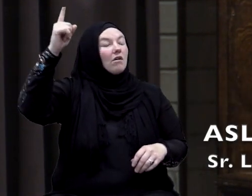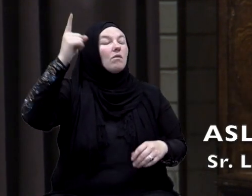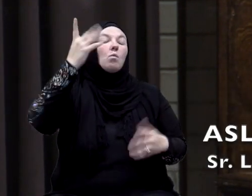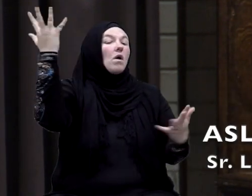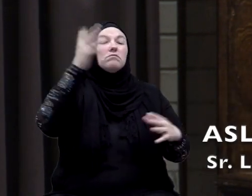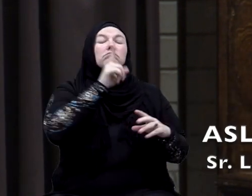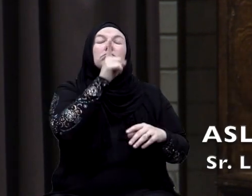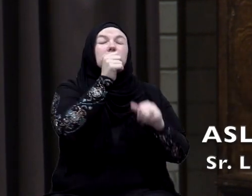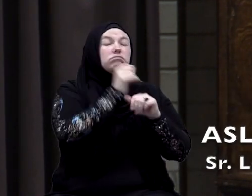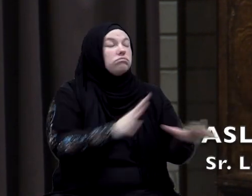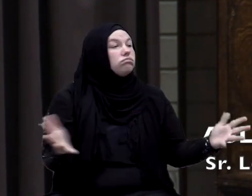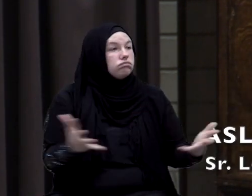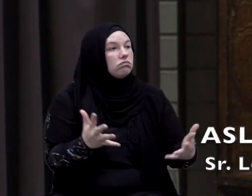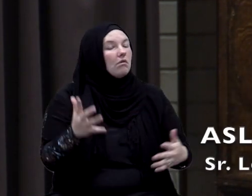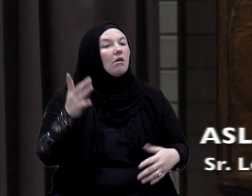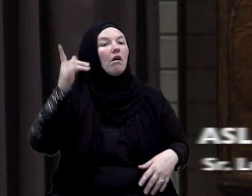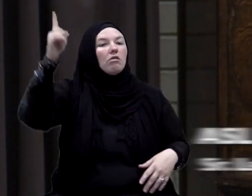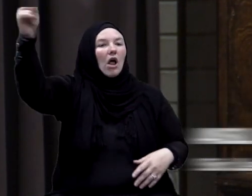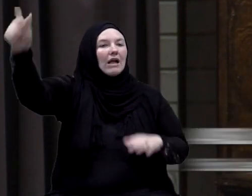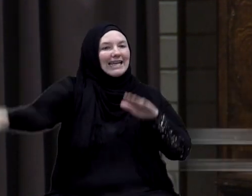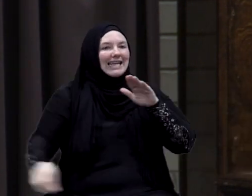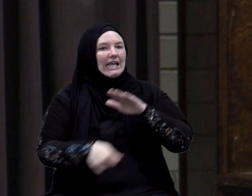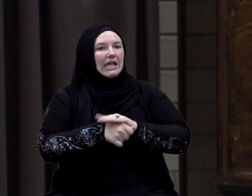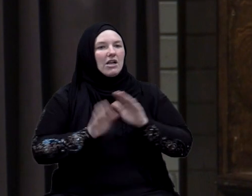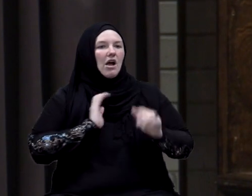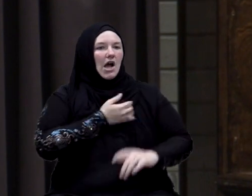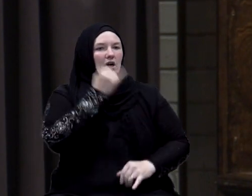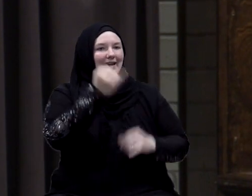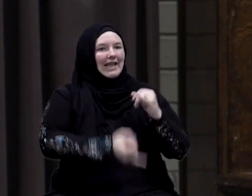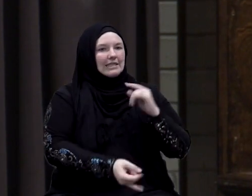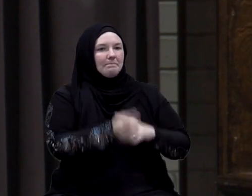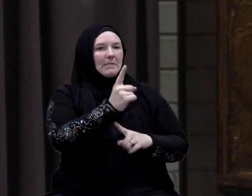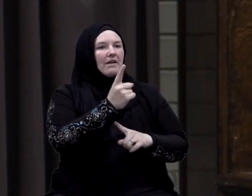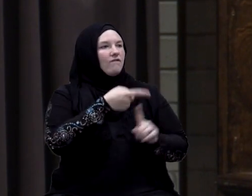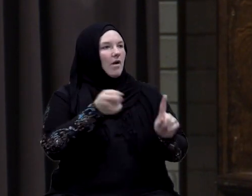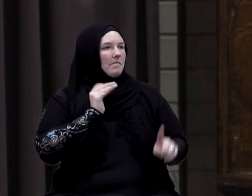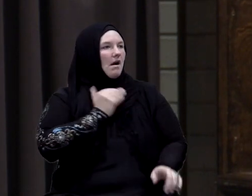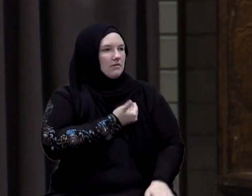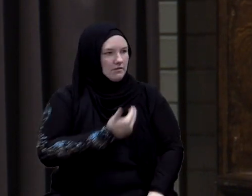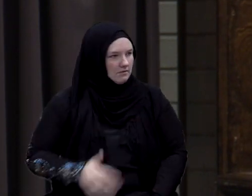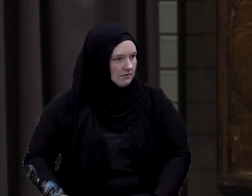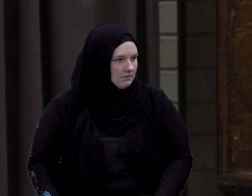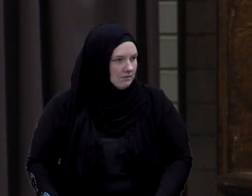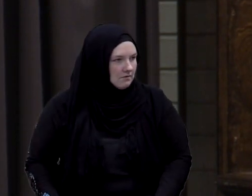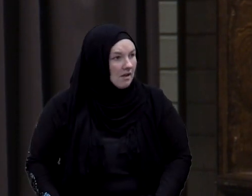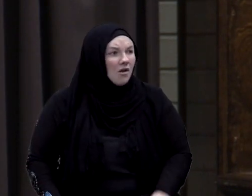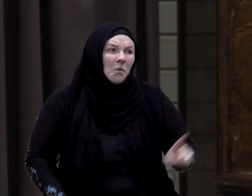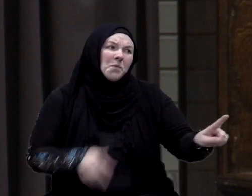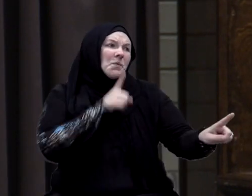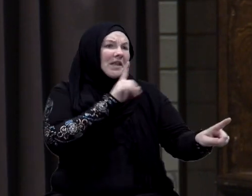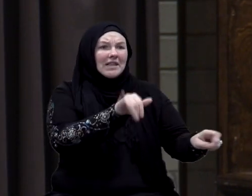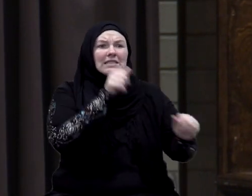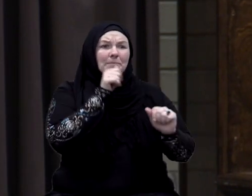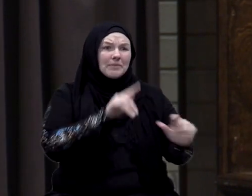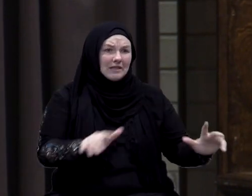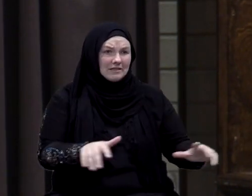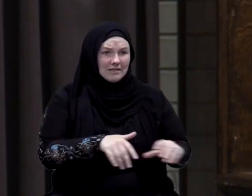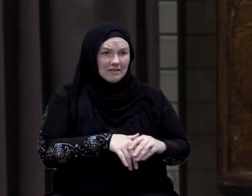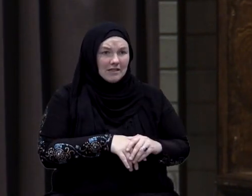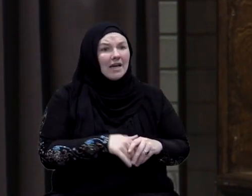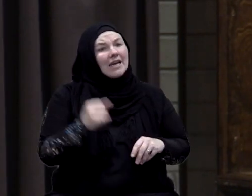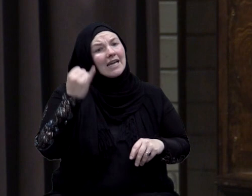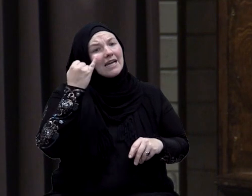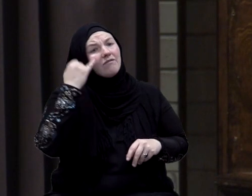us. If Allah were to tell us with a stamp somewhere, this person is dying in a